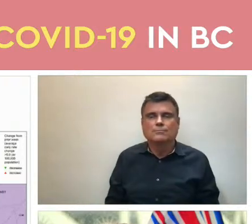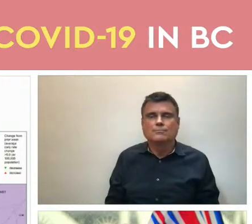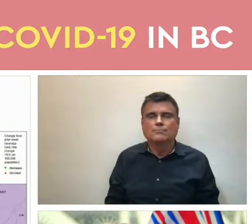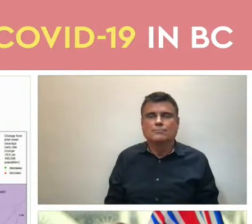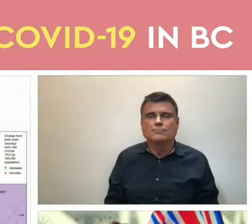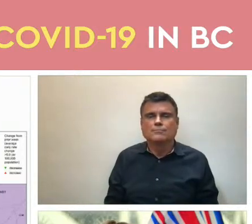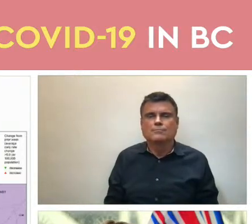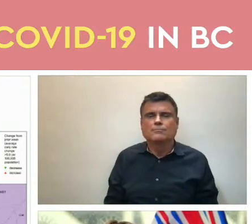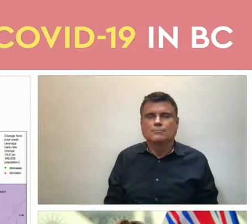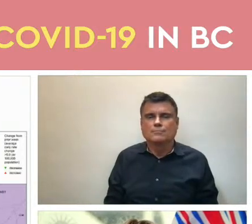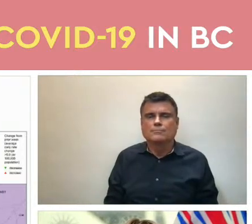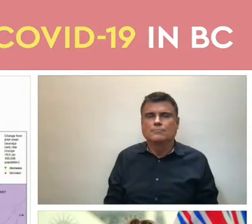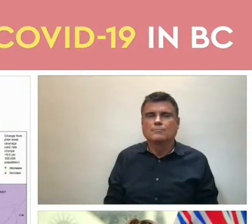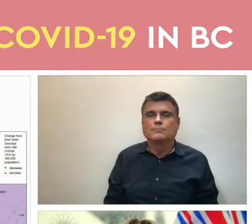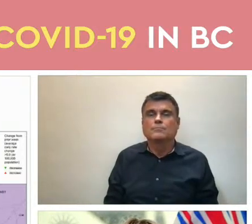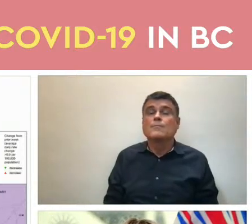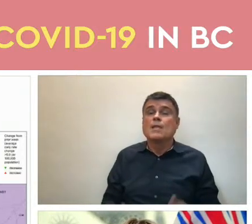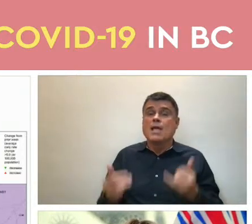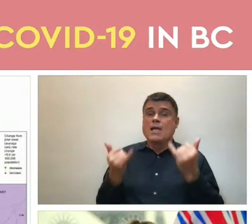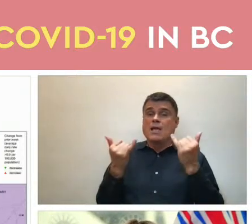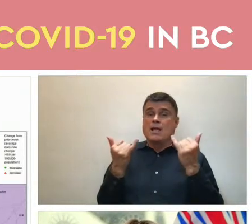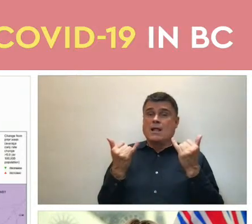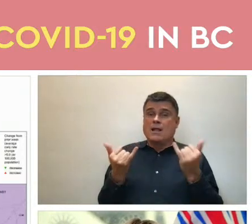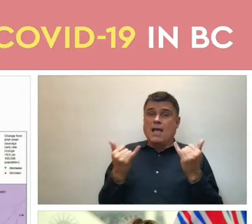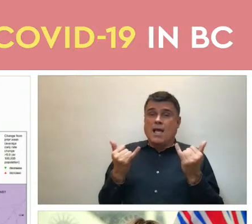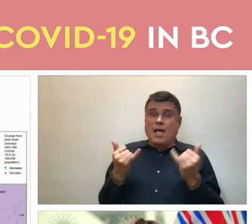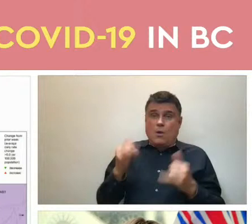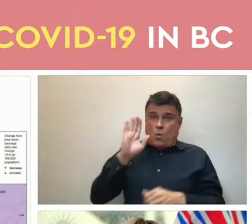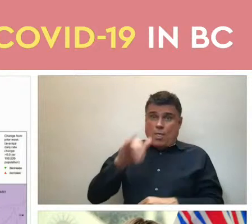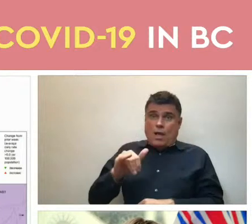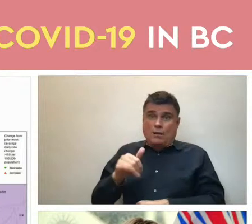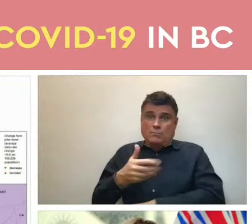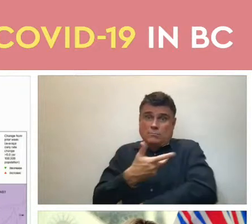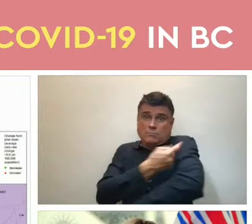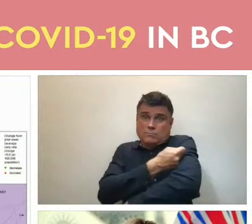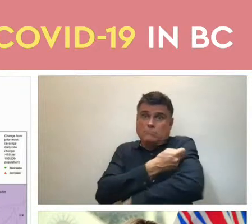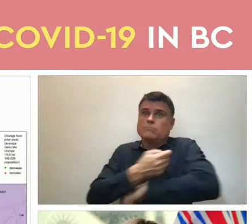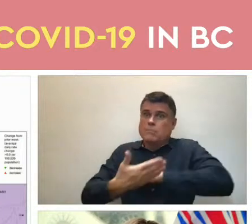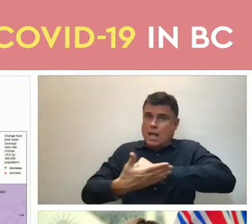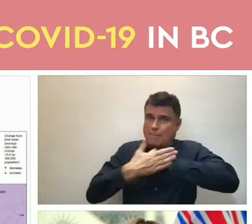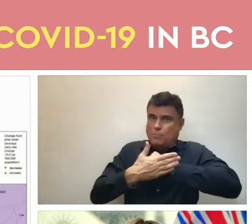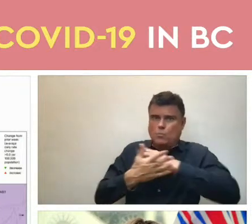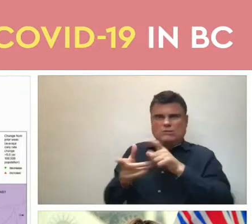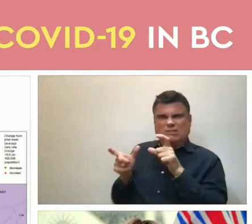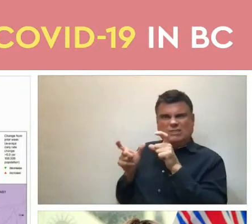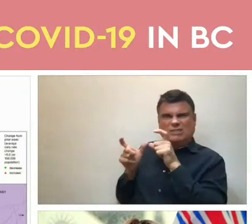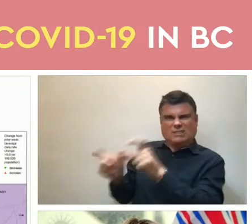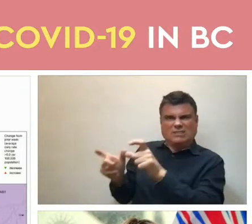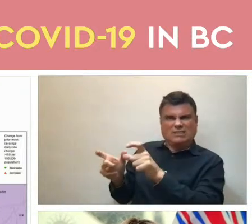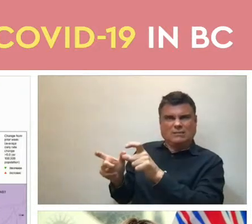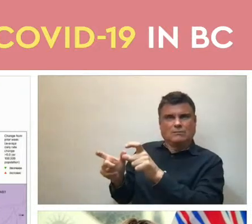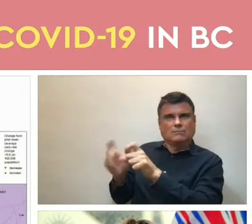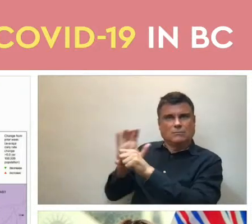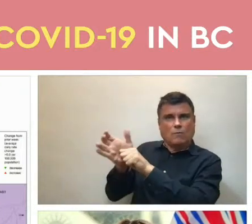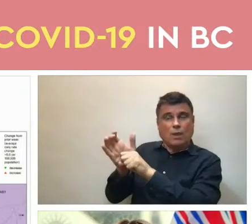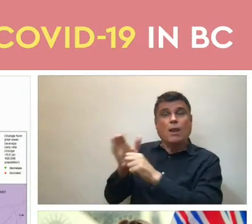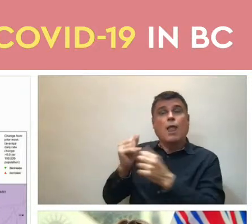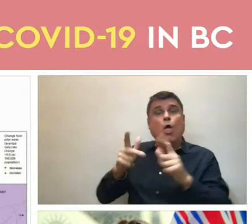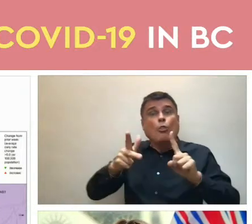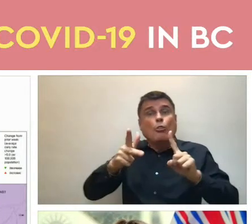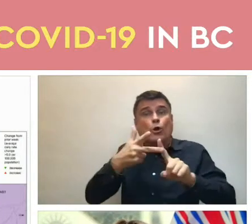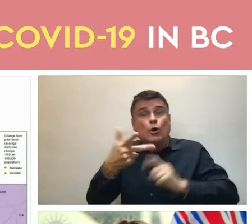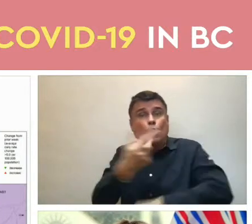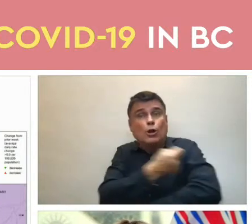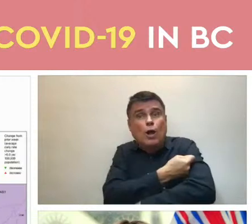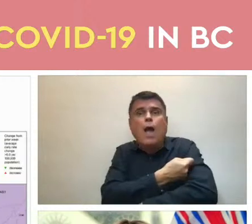well, after 6 months, on enhancing that protection through the booster dose program. And I'll talk more about that. But we